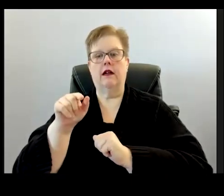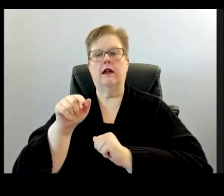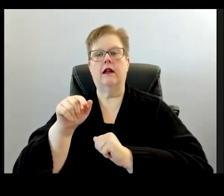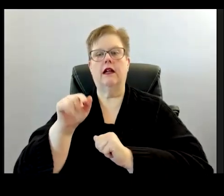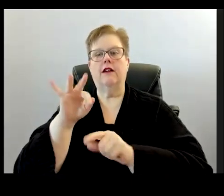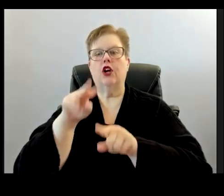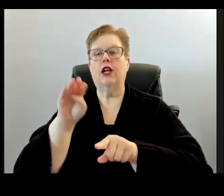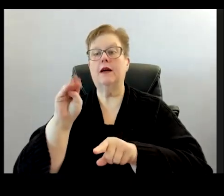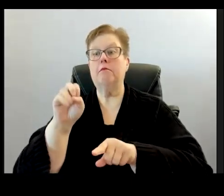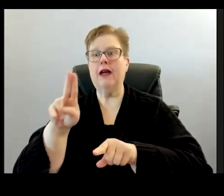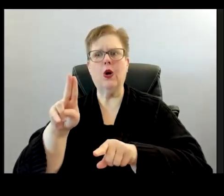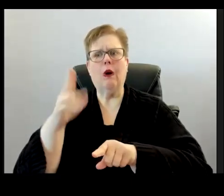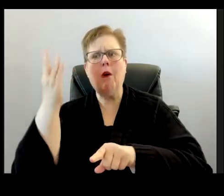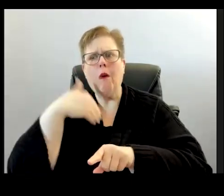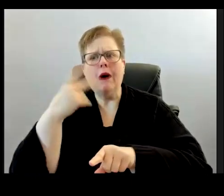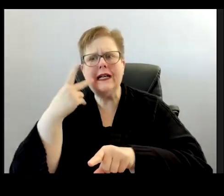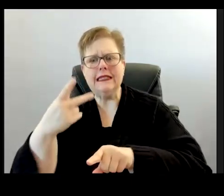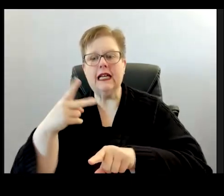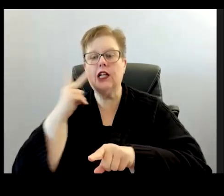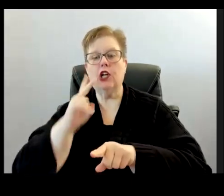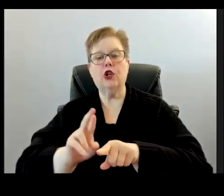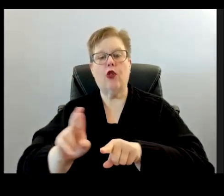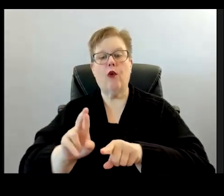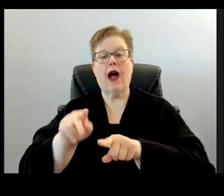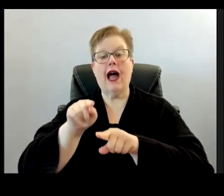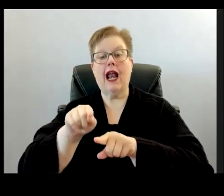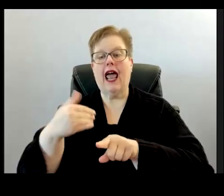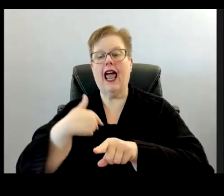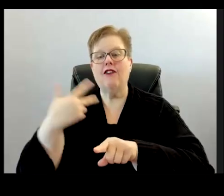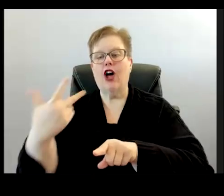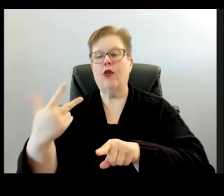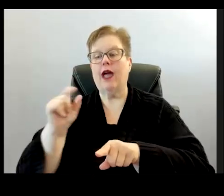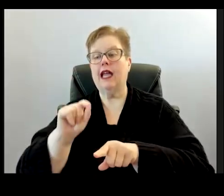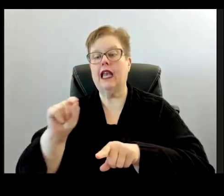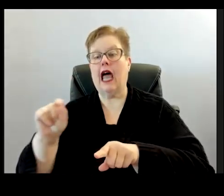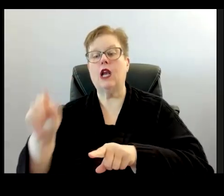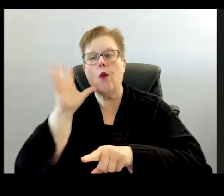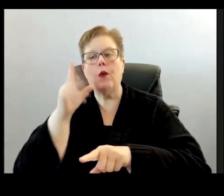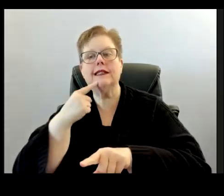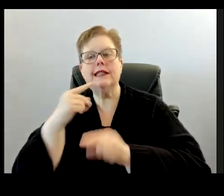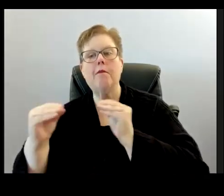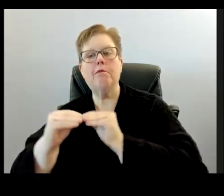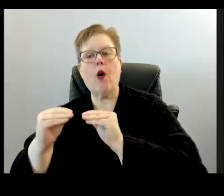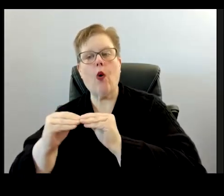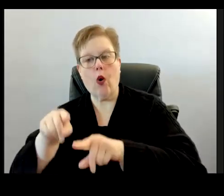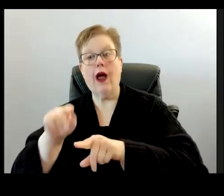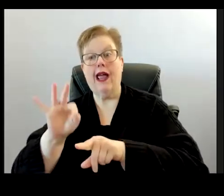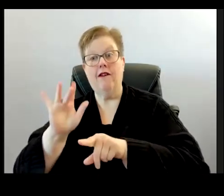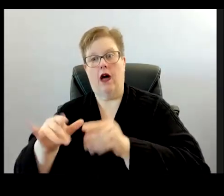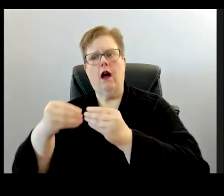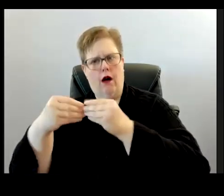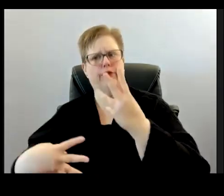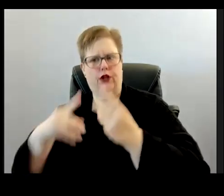Q&A button, look for an icon toward the right that's got 3 dots and says more on it. When you click that, you should then